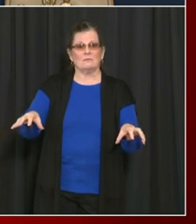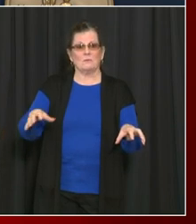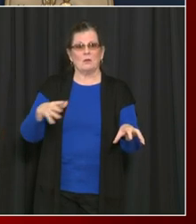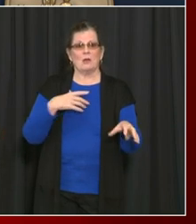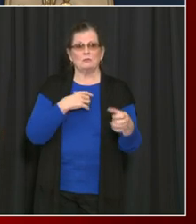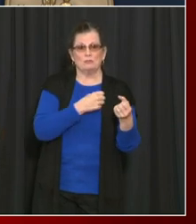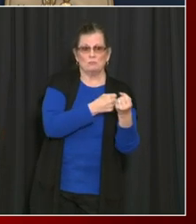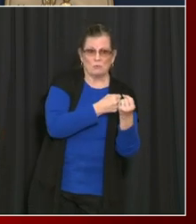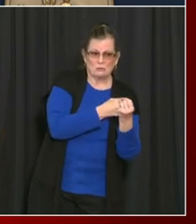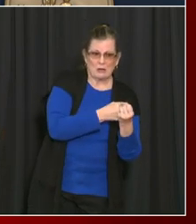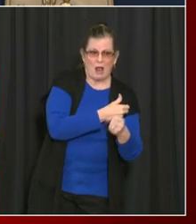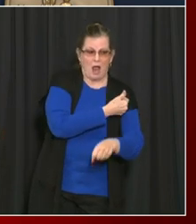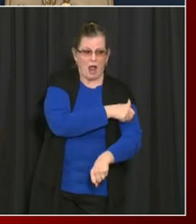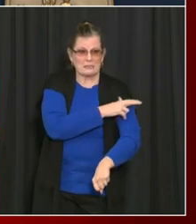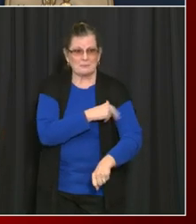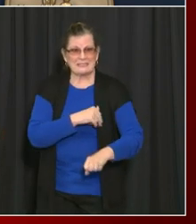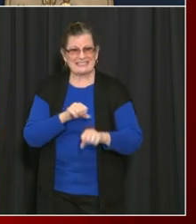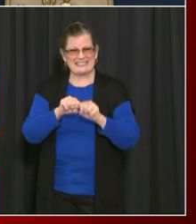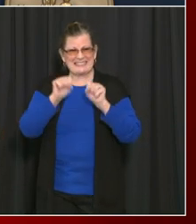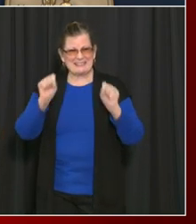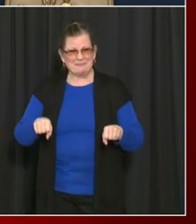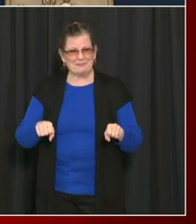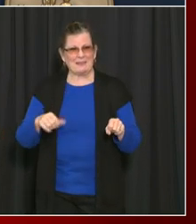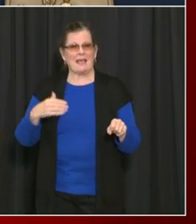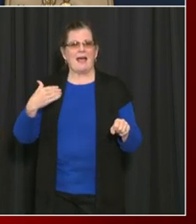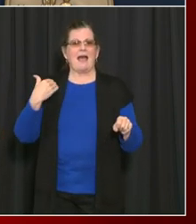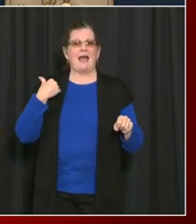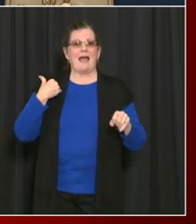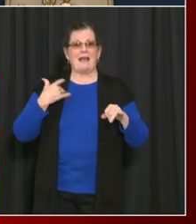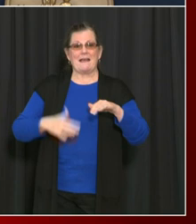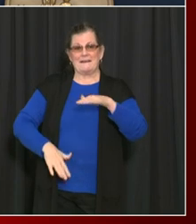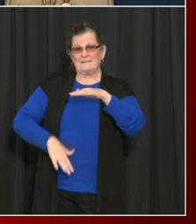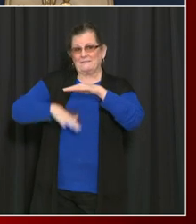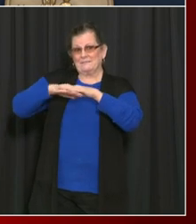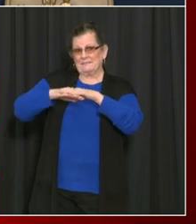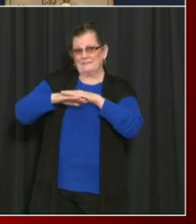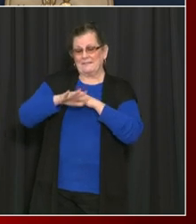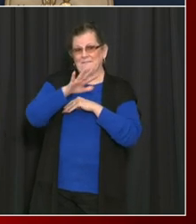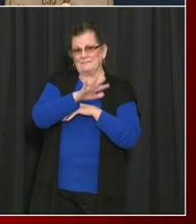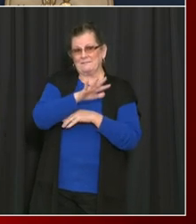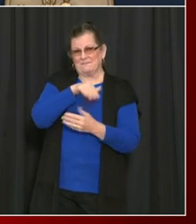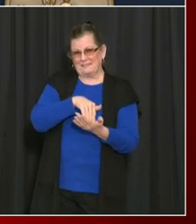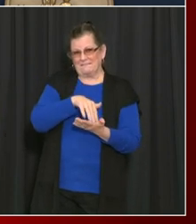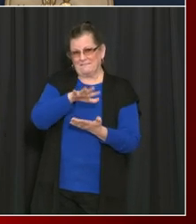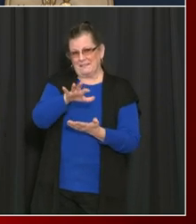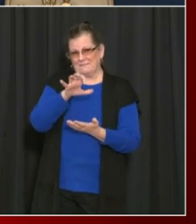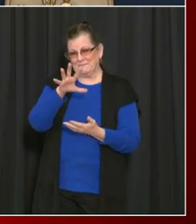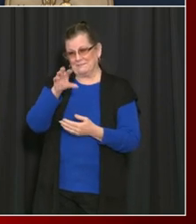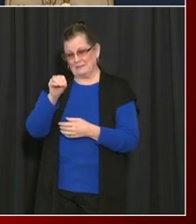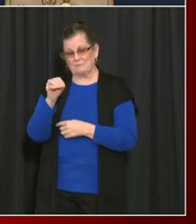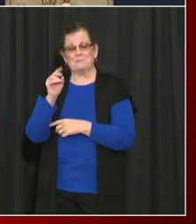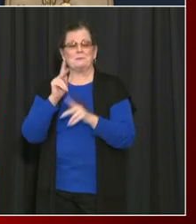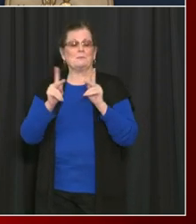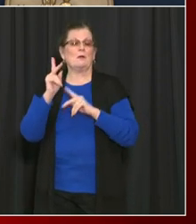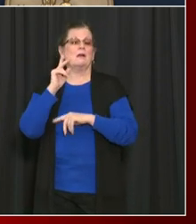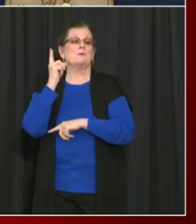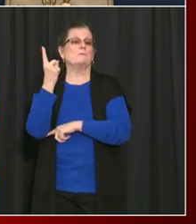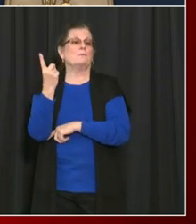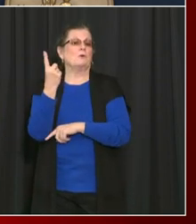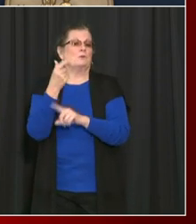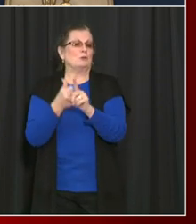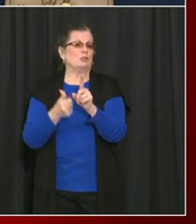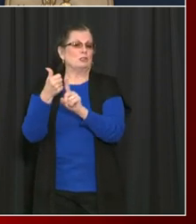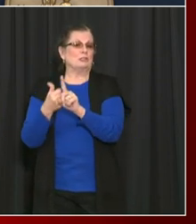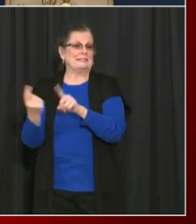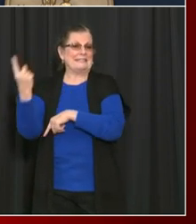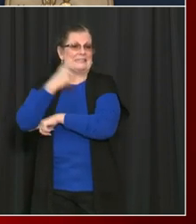district have capacity of up to 5,500 people per day. So if you have a symptom